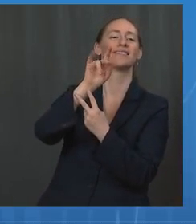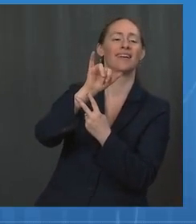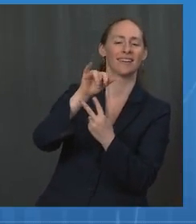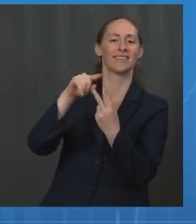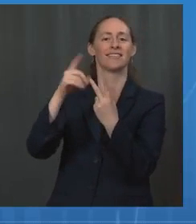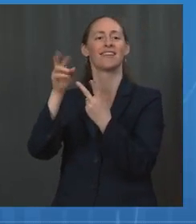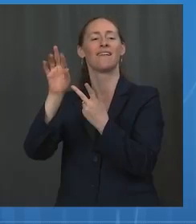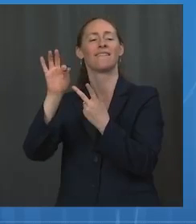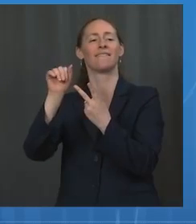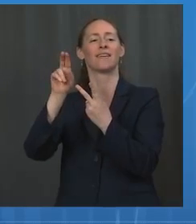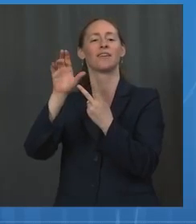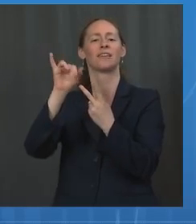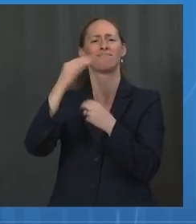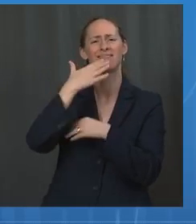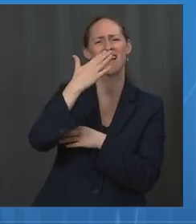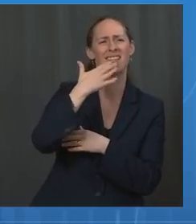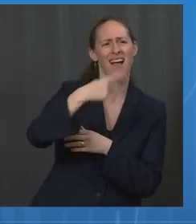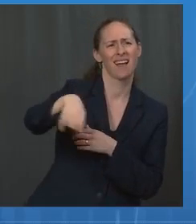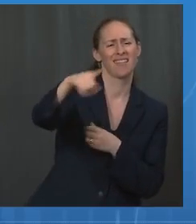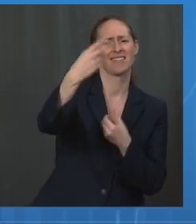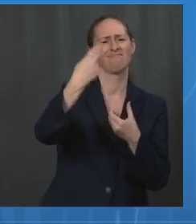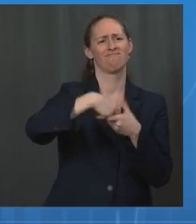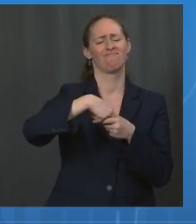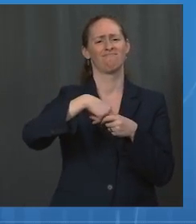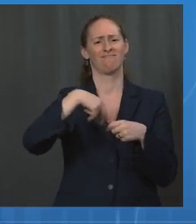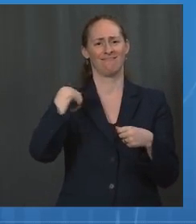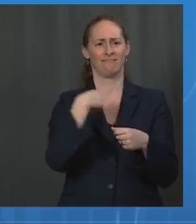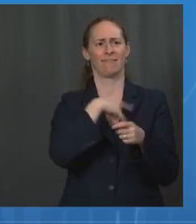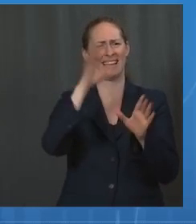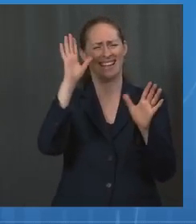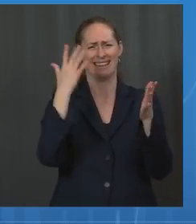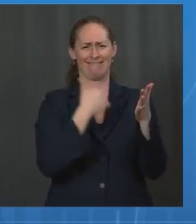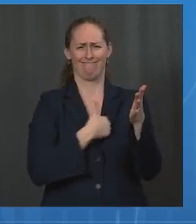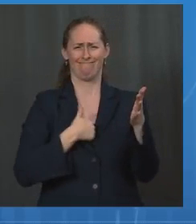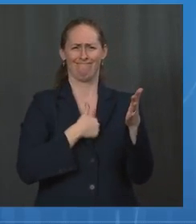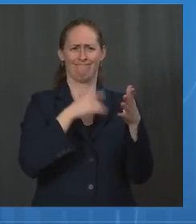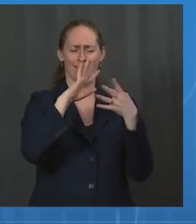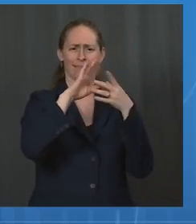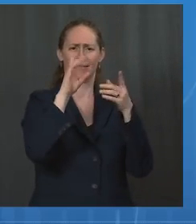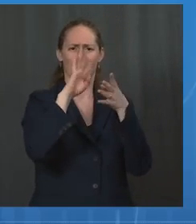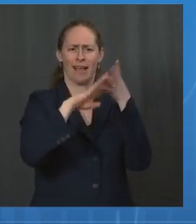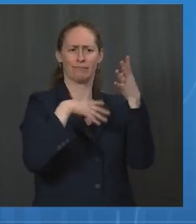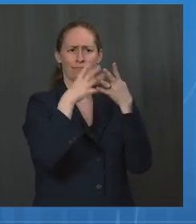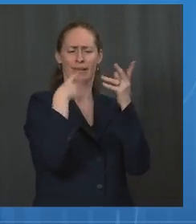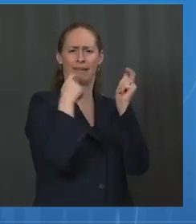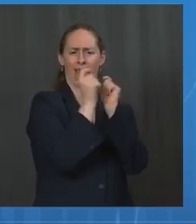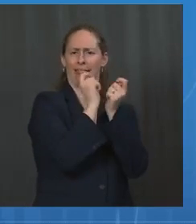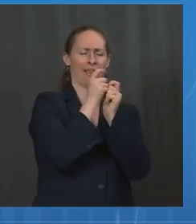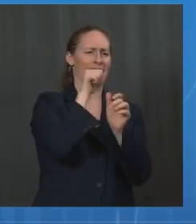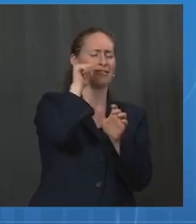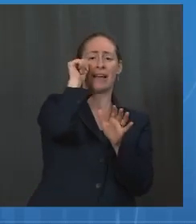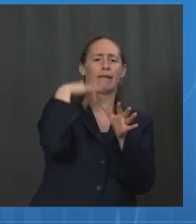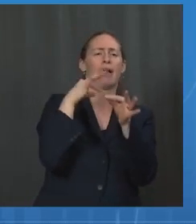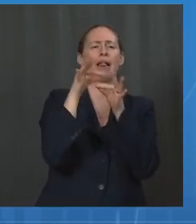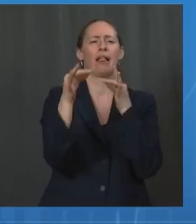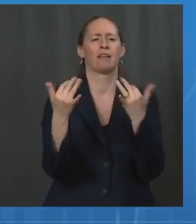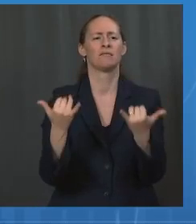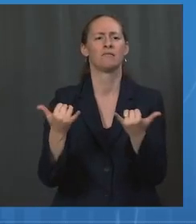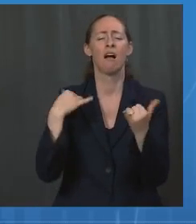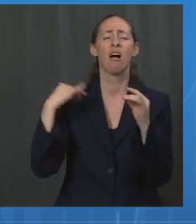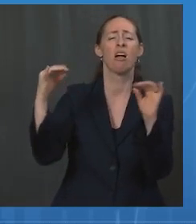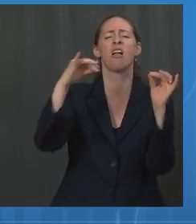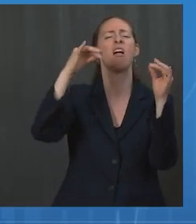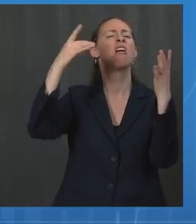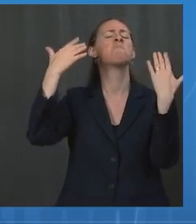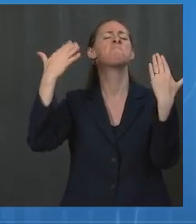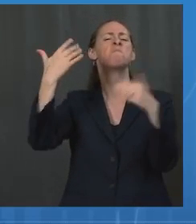joining us. Given the scheduling constraints to switch from yesterday to today, we shifted to phone briefing,